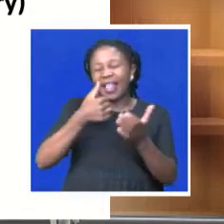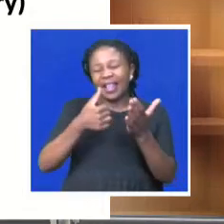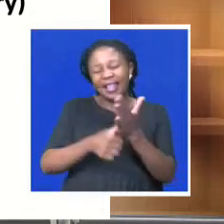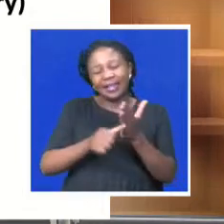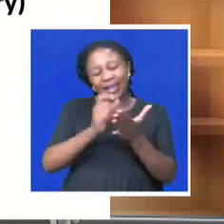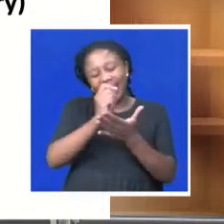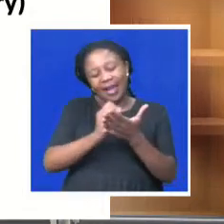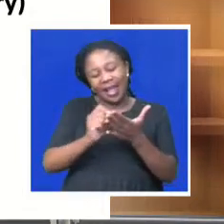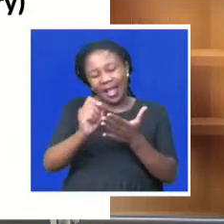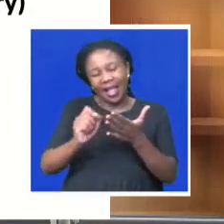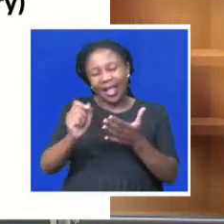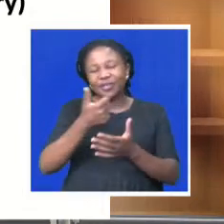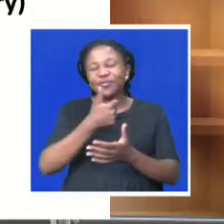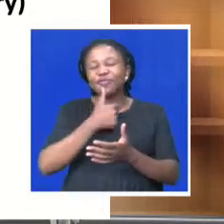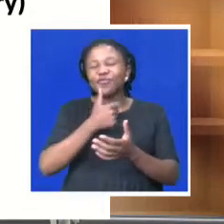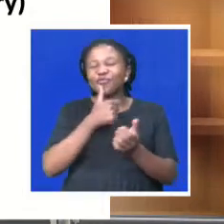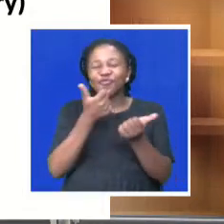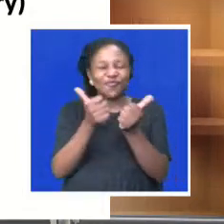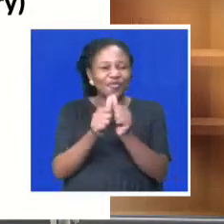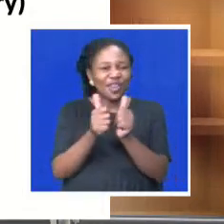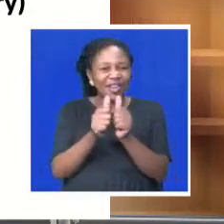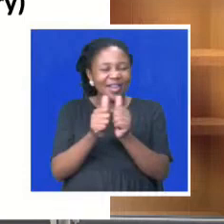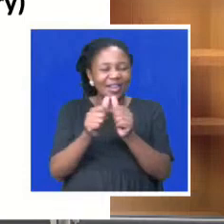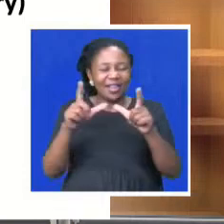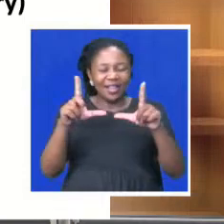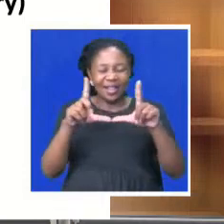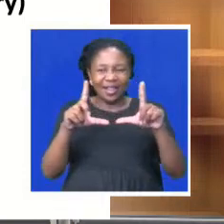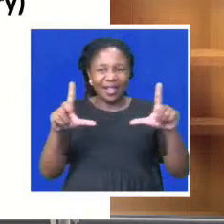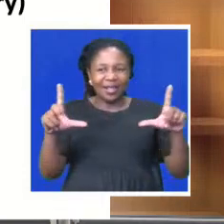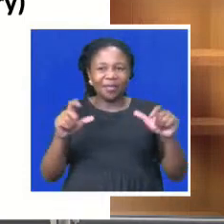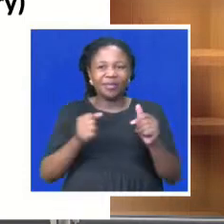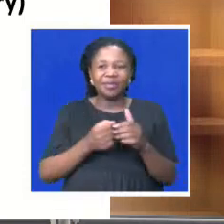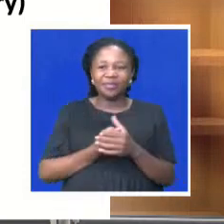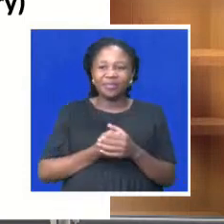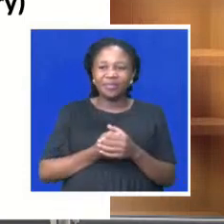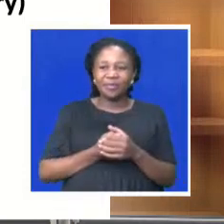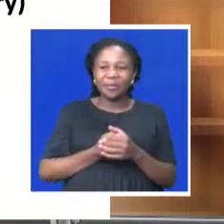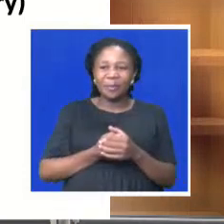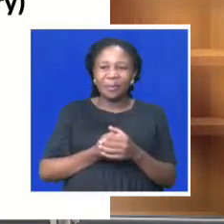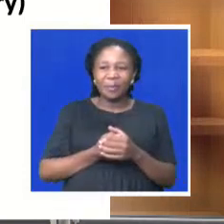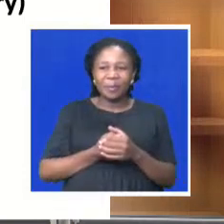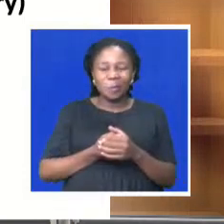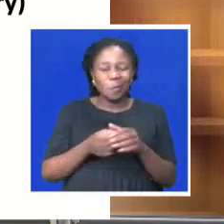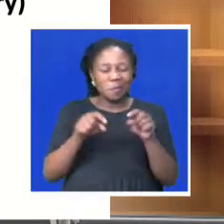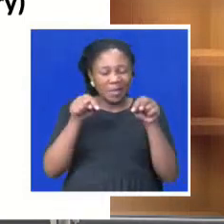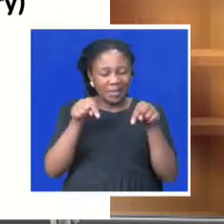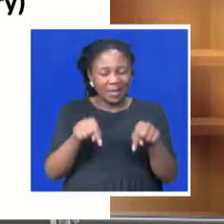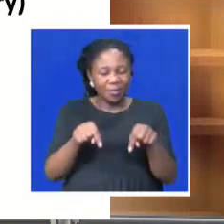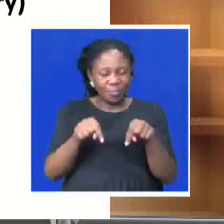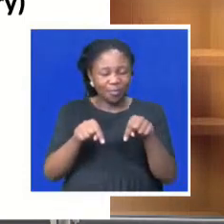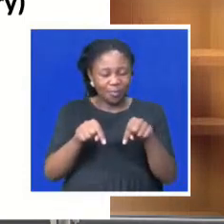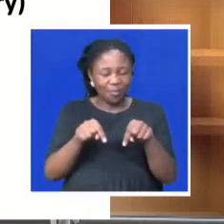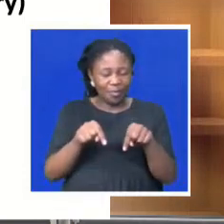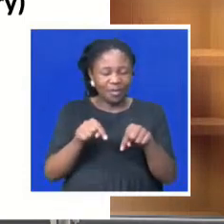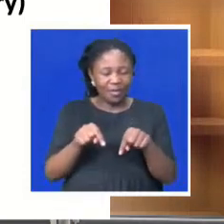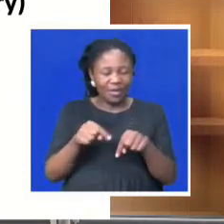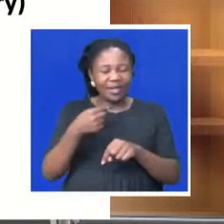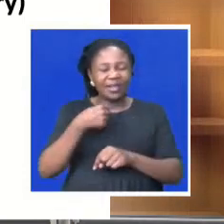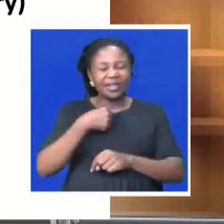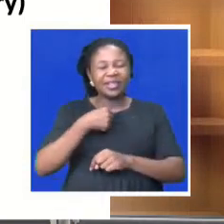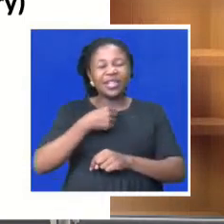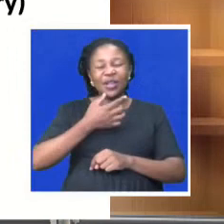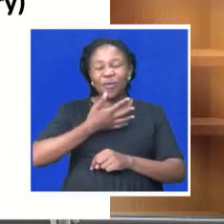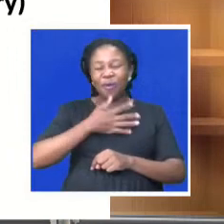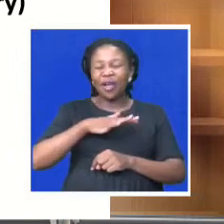the informal language or using the friendly tone. So in today's lesson, dear learner, you should be